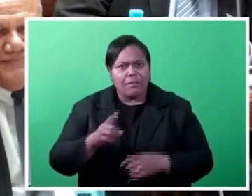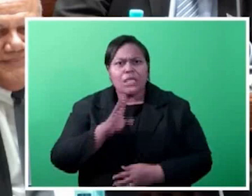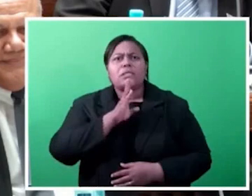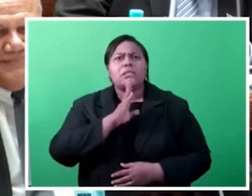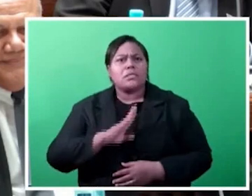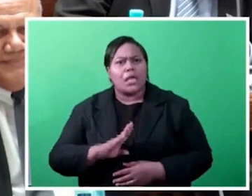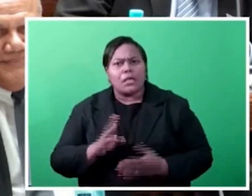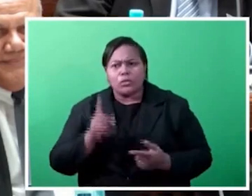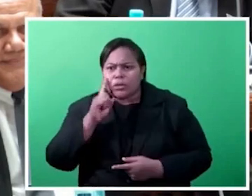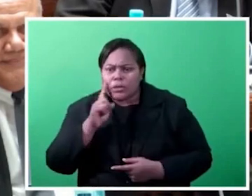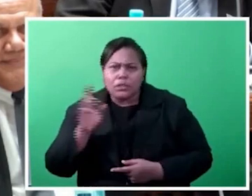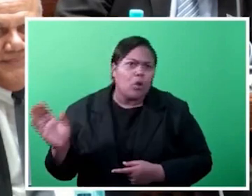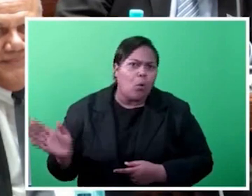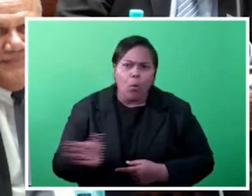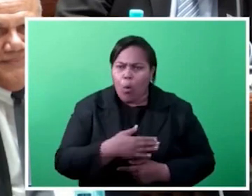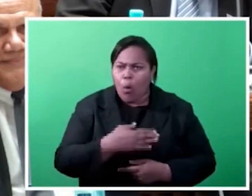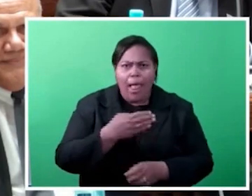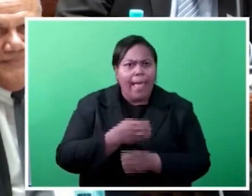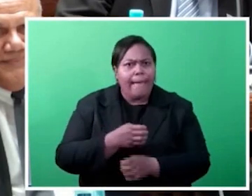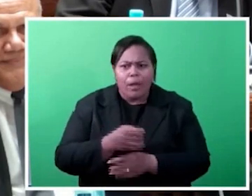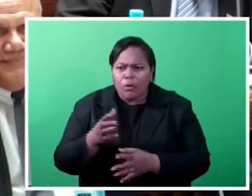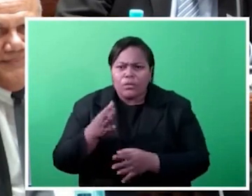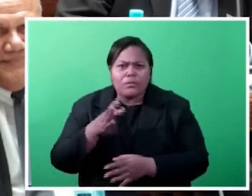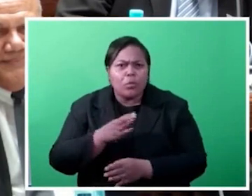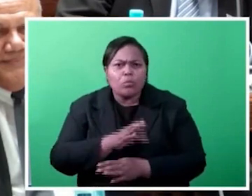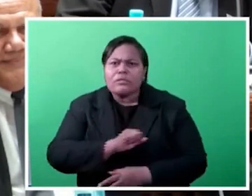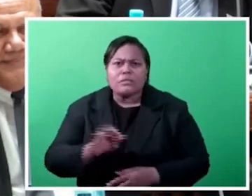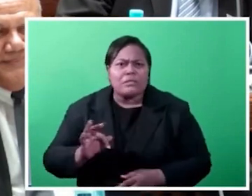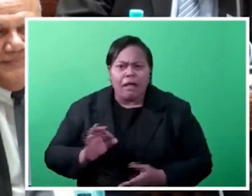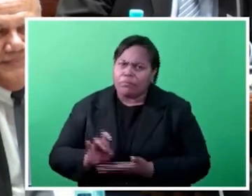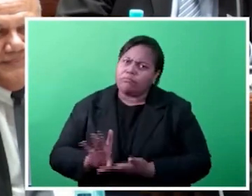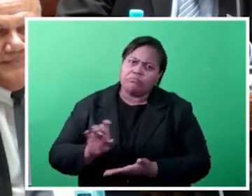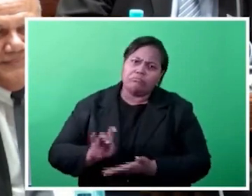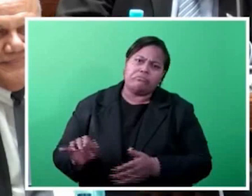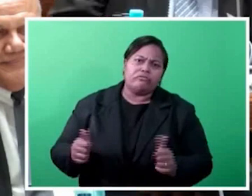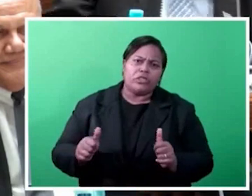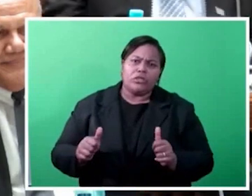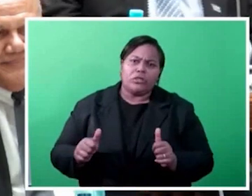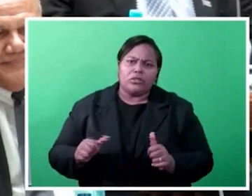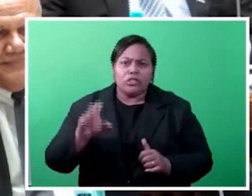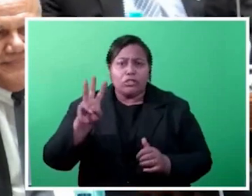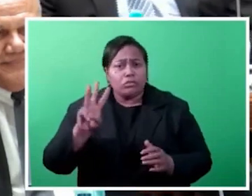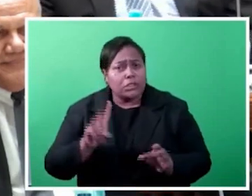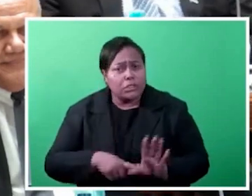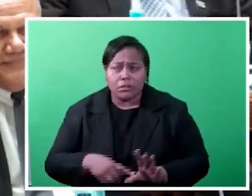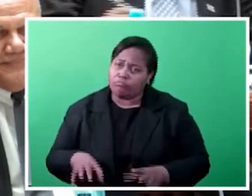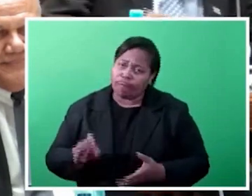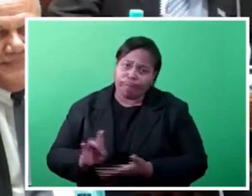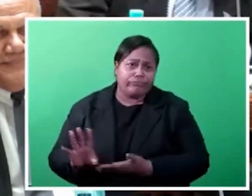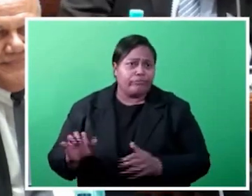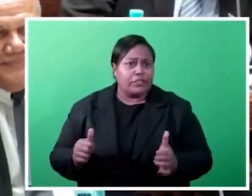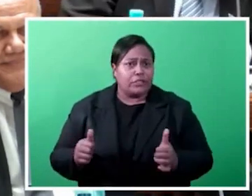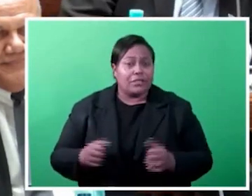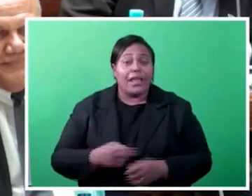these employees, being left out, being kicked out because of that. Because it is a contract. Then there is this